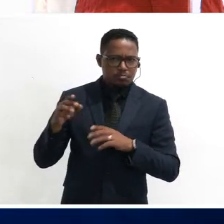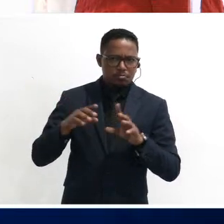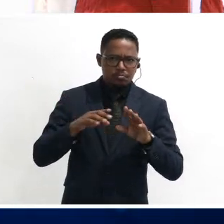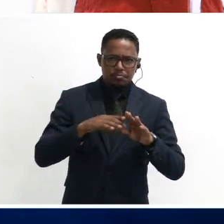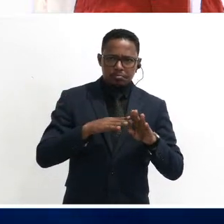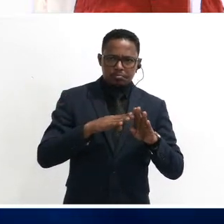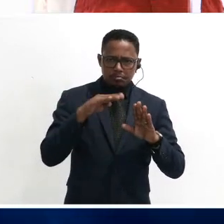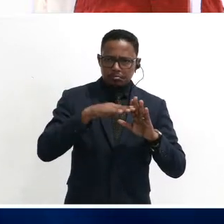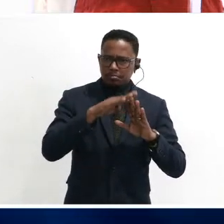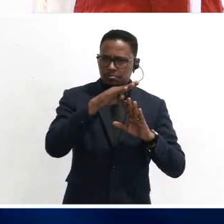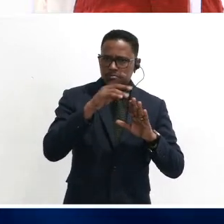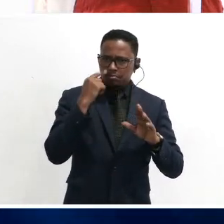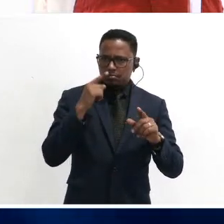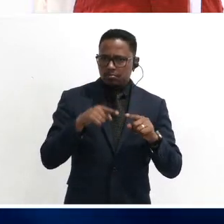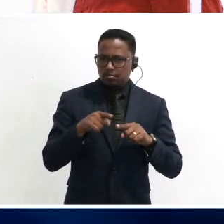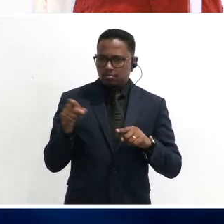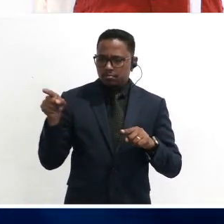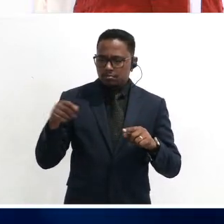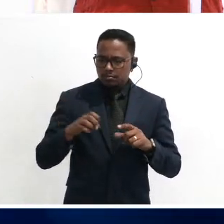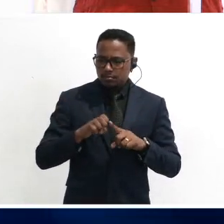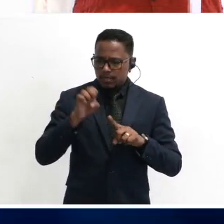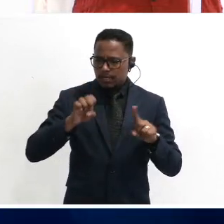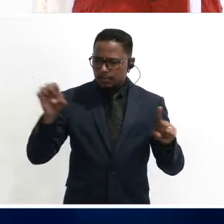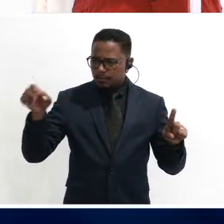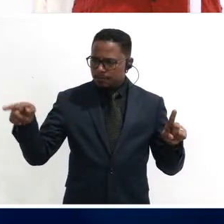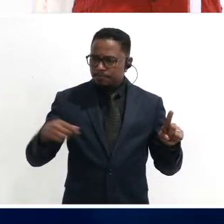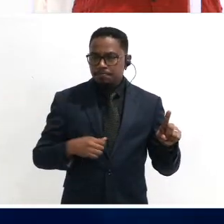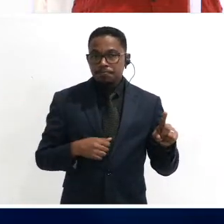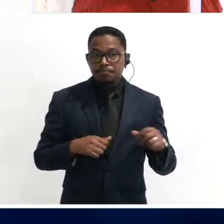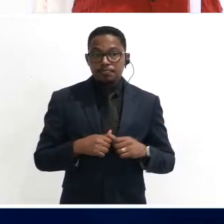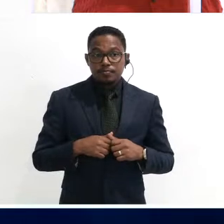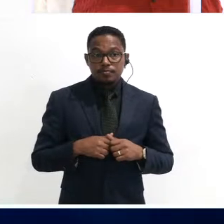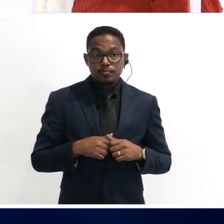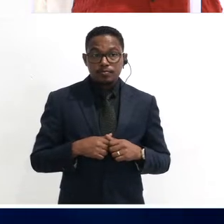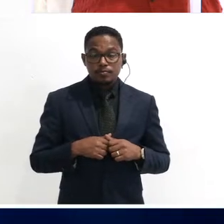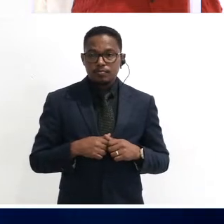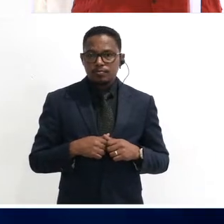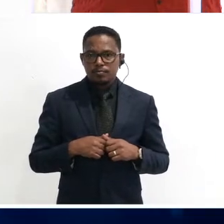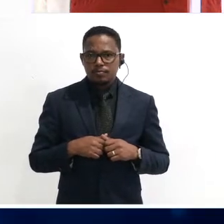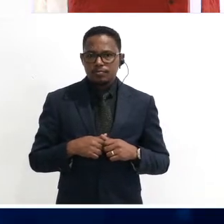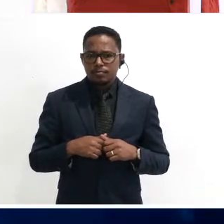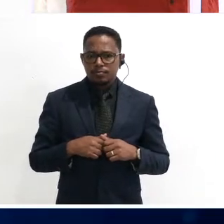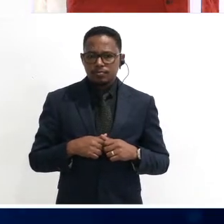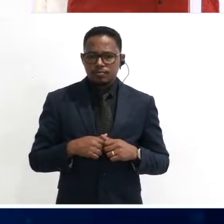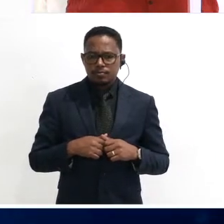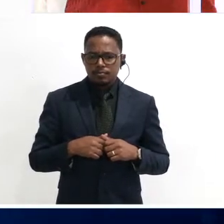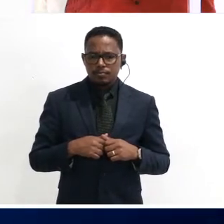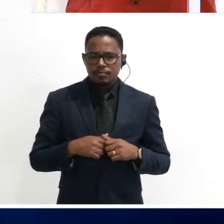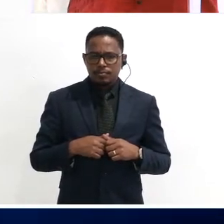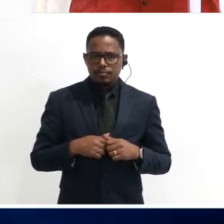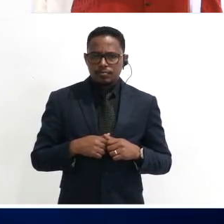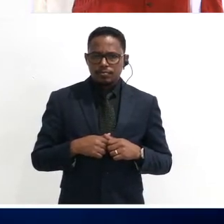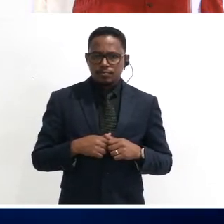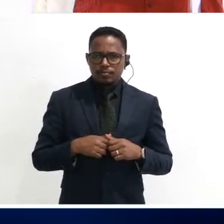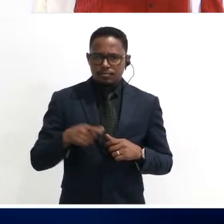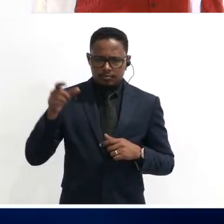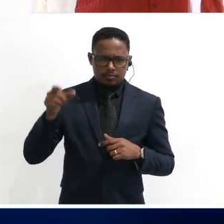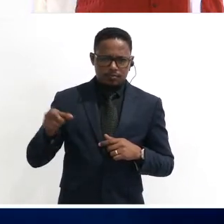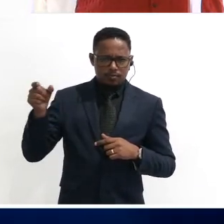And so what you see on the left are the foundries. It's very difficult to read probably in this